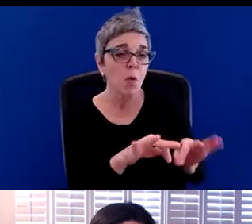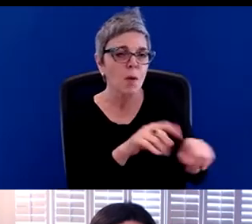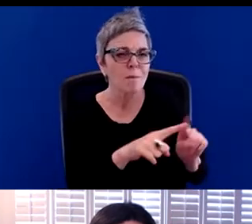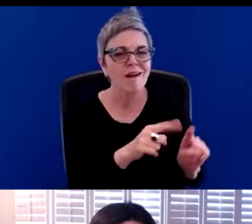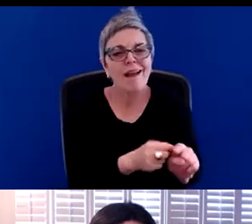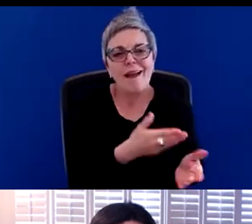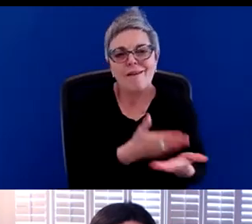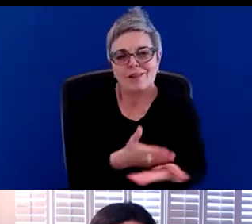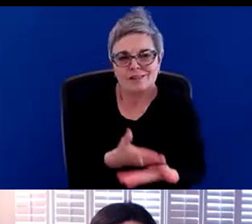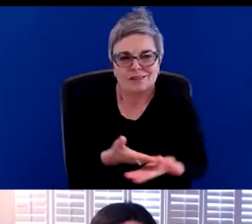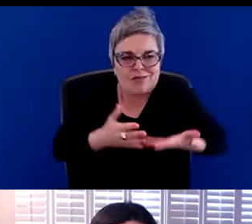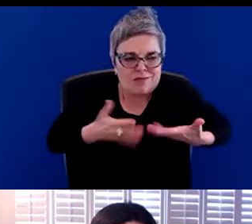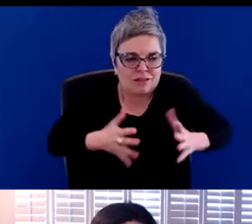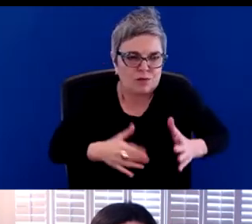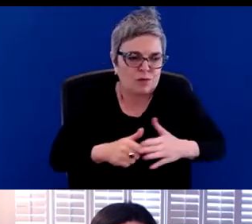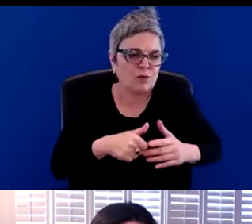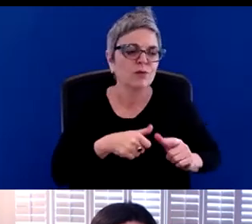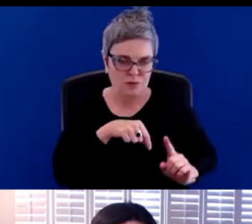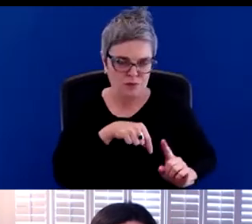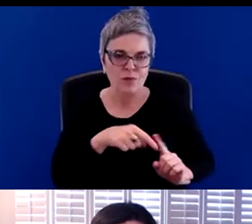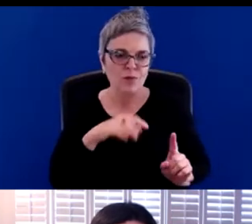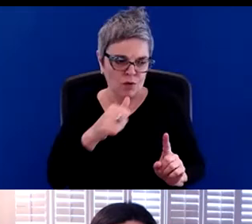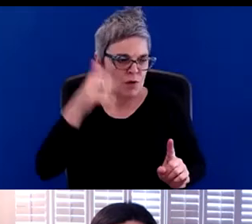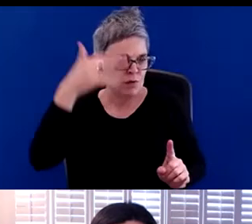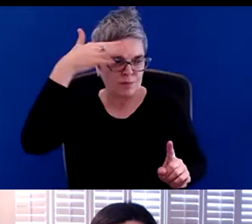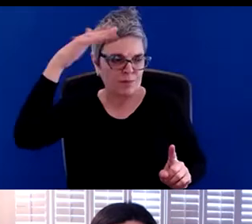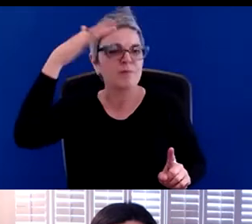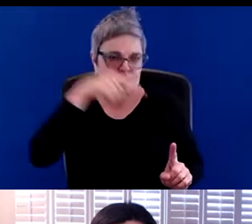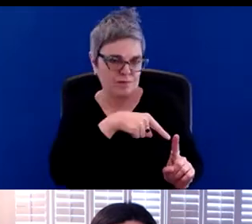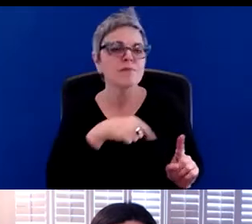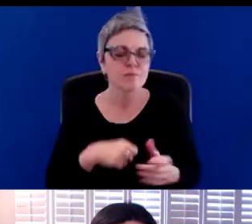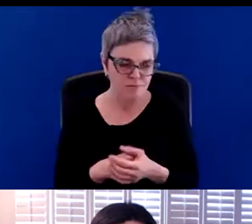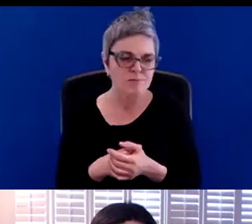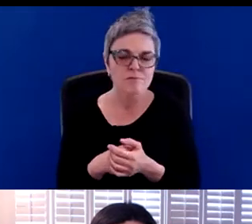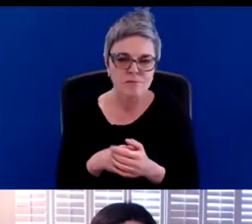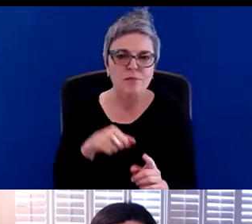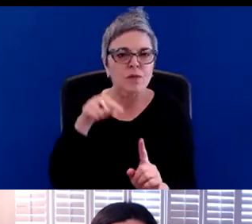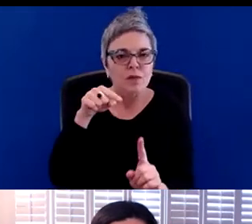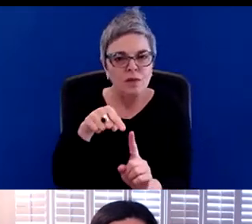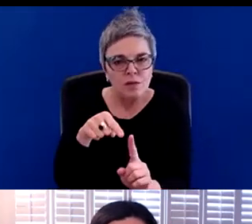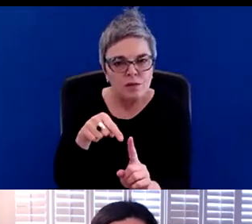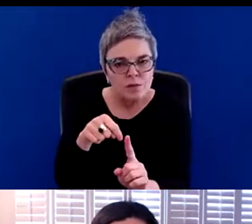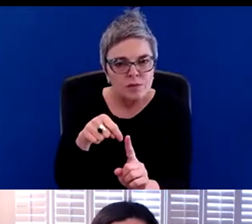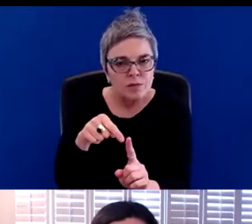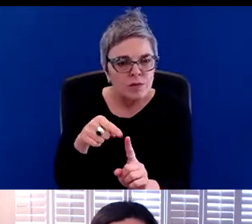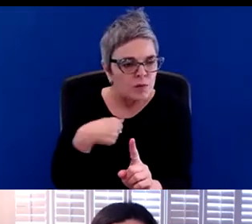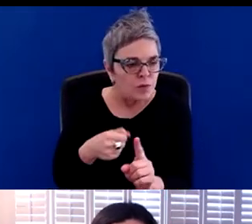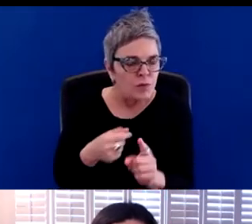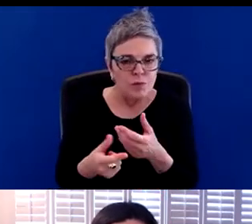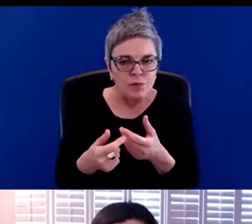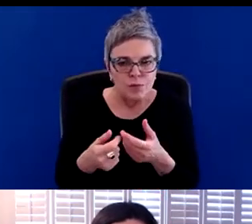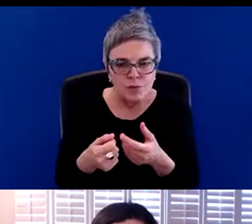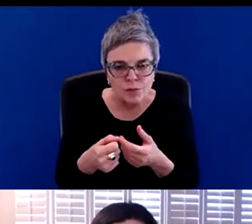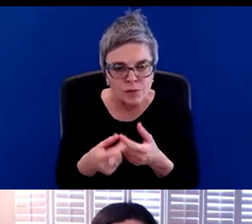to undo that in our writing. And like I said, like we included tweets in our writing, we included blog posts in our